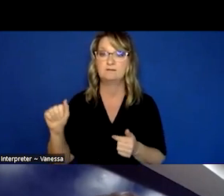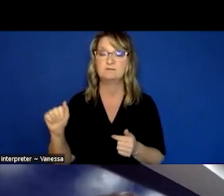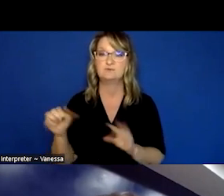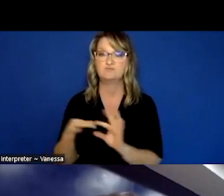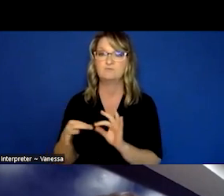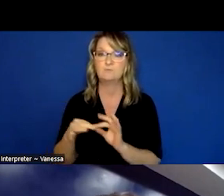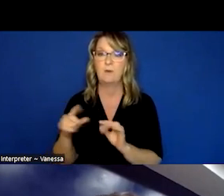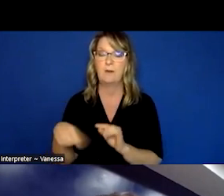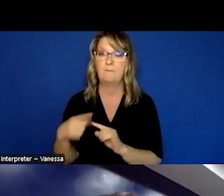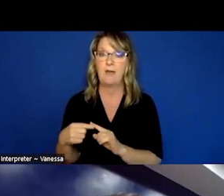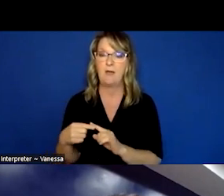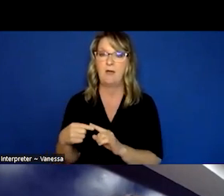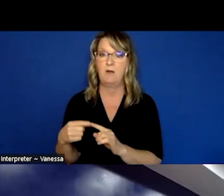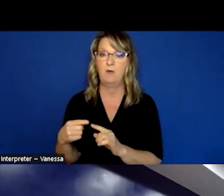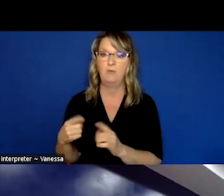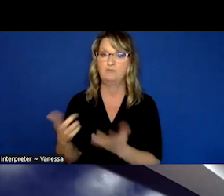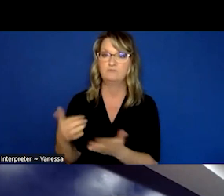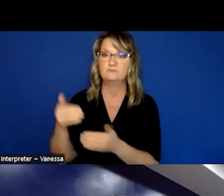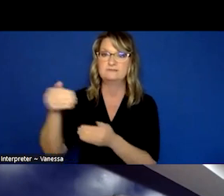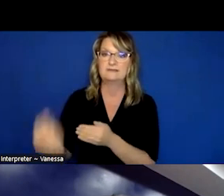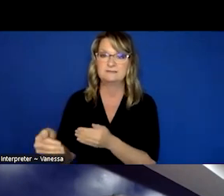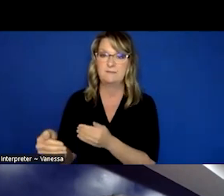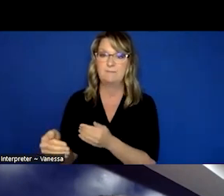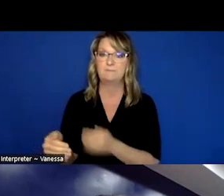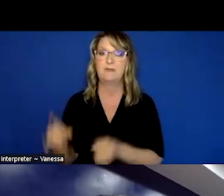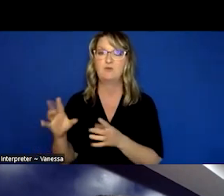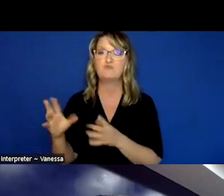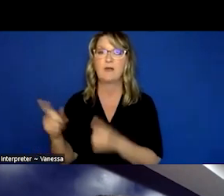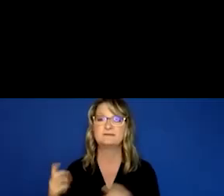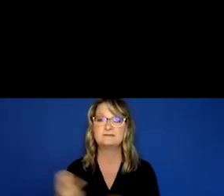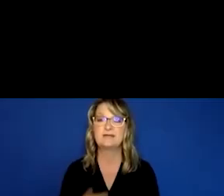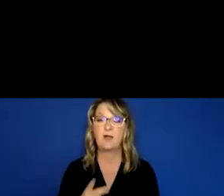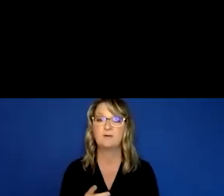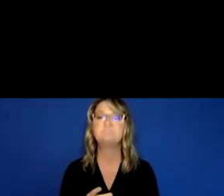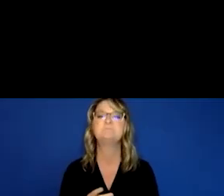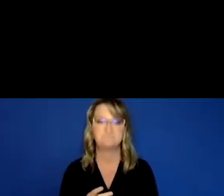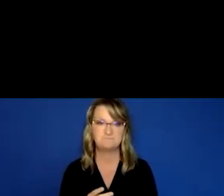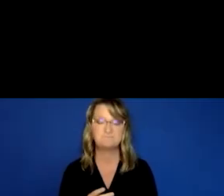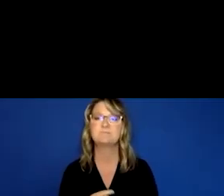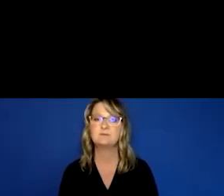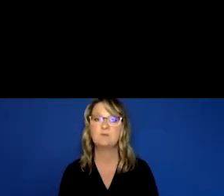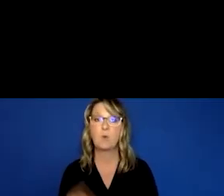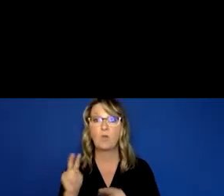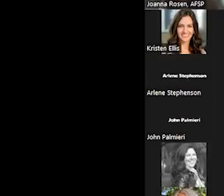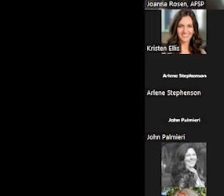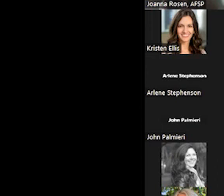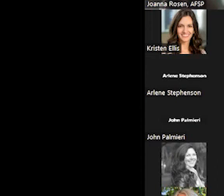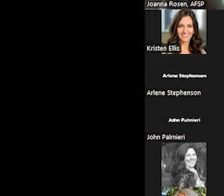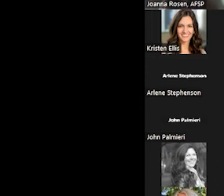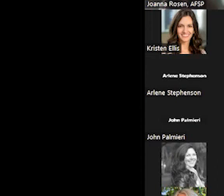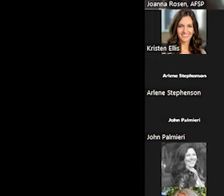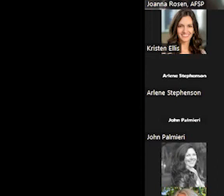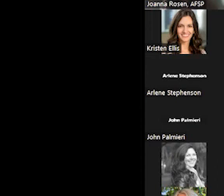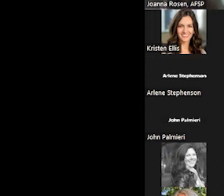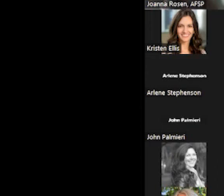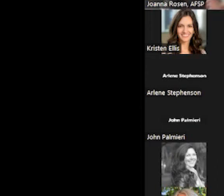in coverage of crisis care. All right, so yeah, looking ahead to next year, I just want to briefly touch